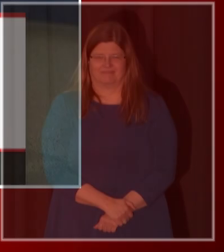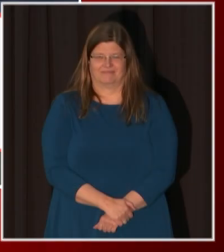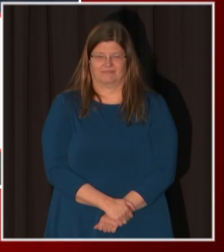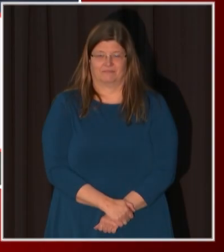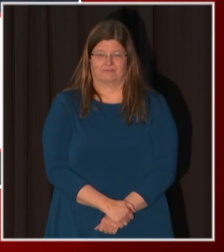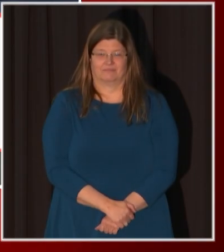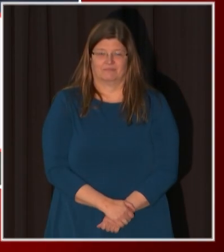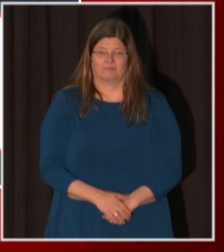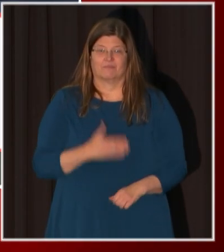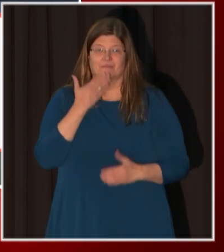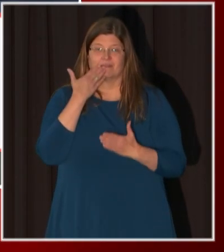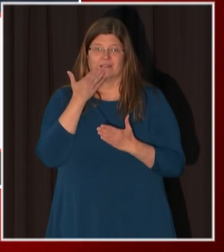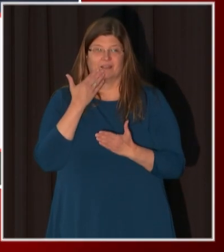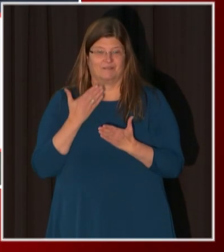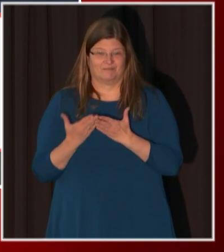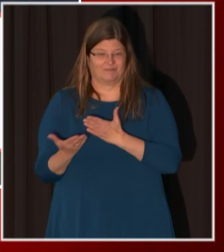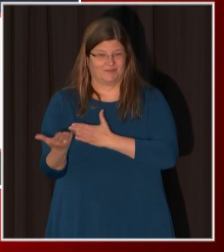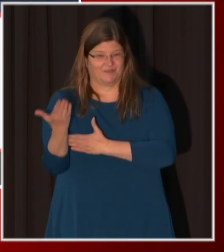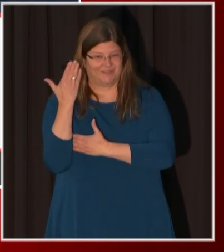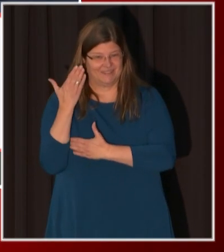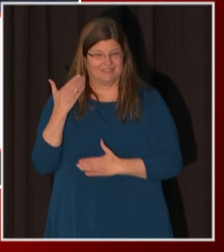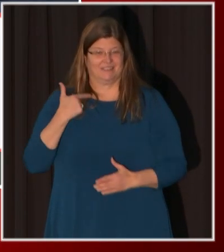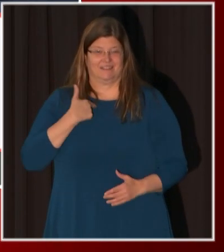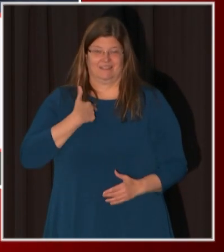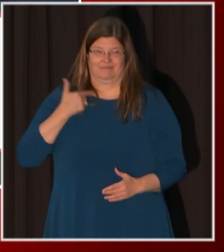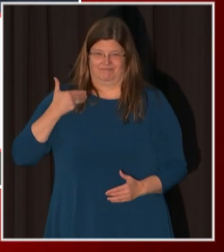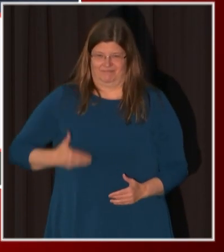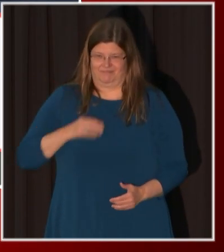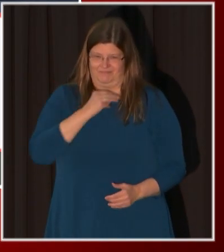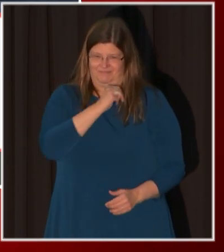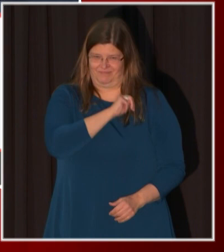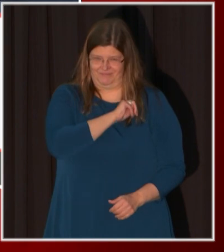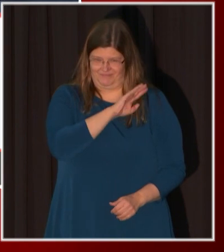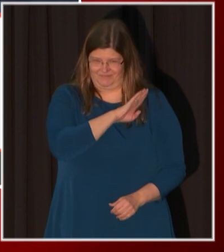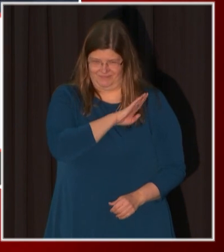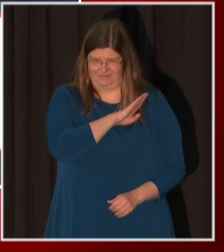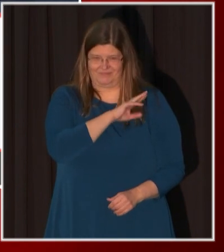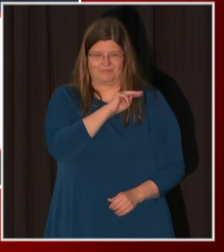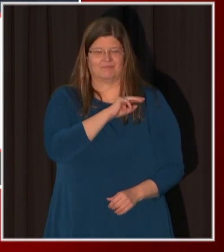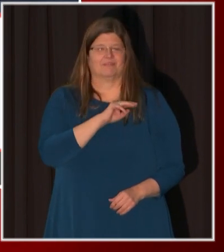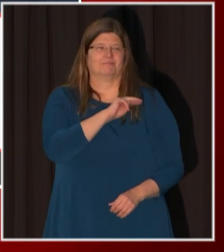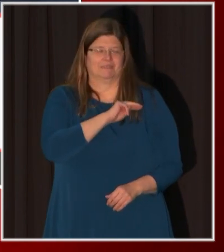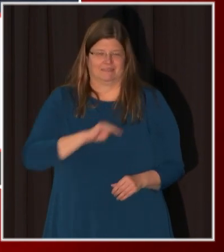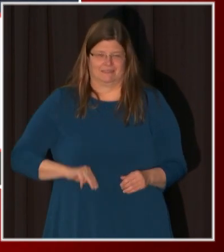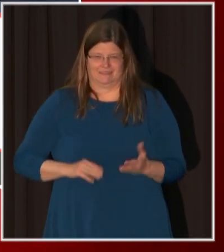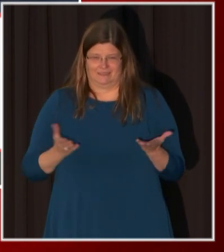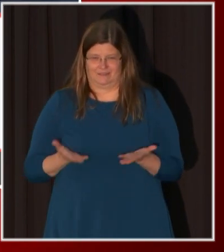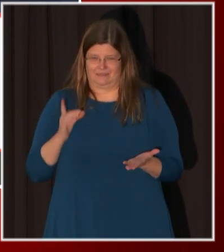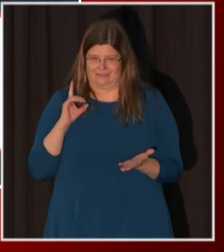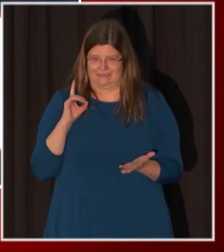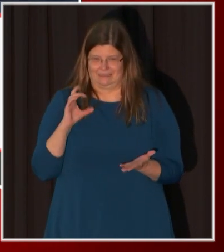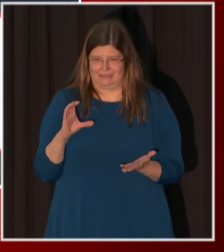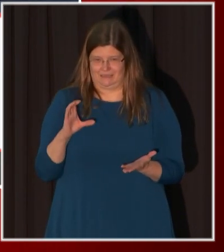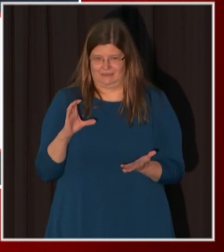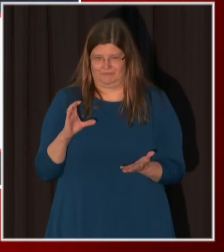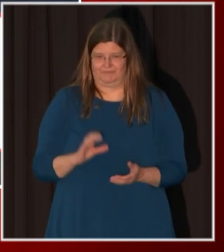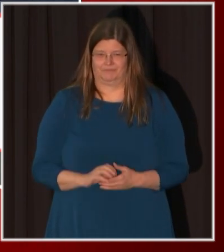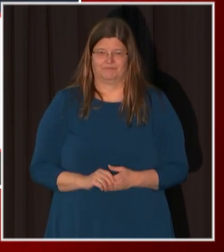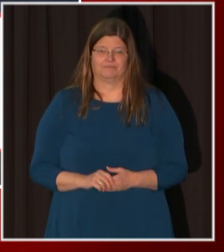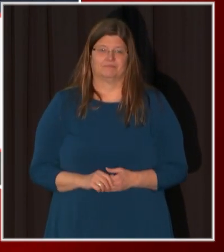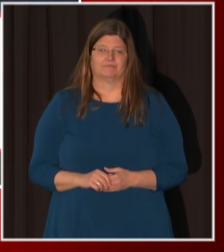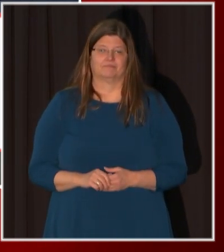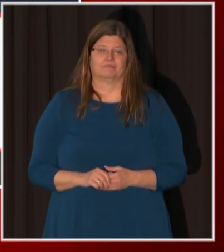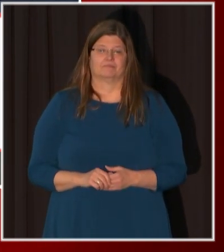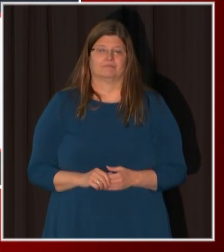Good morning. I'm Muriel Bowser. I'm the mayor of Washington, D.C., and this morning I'm going to share the latest